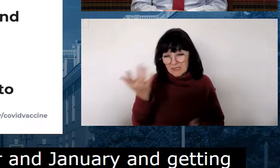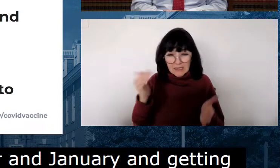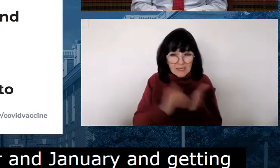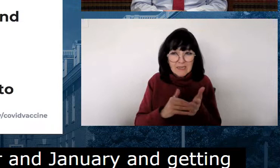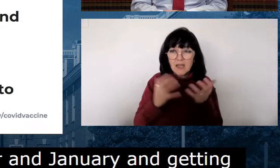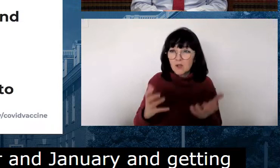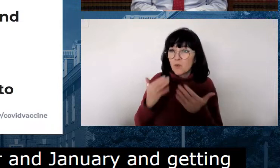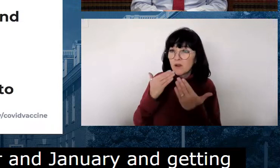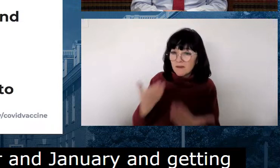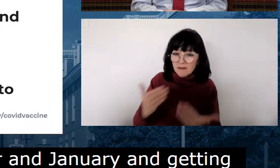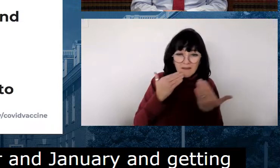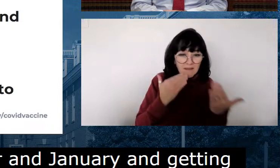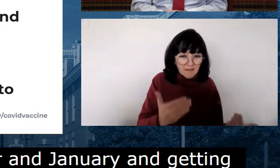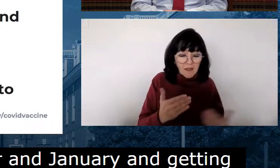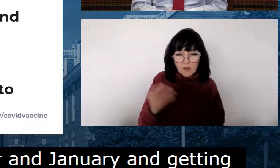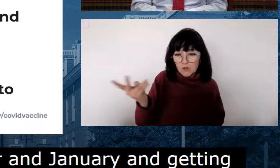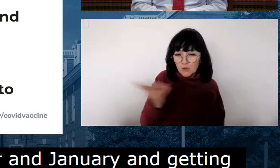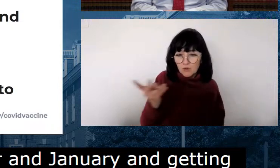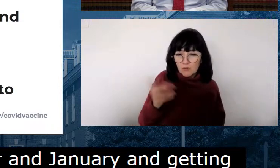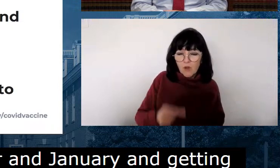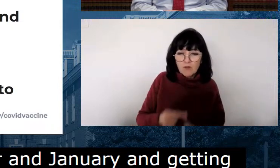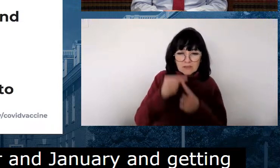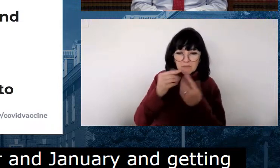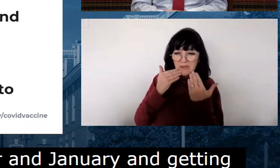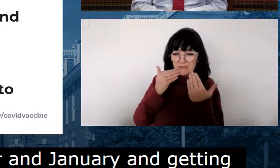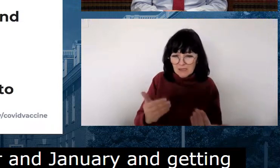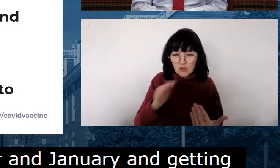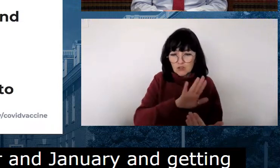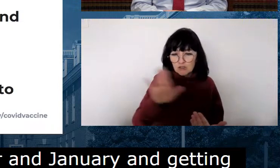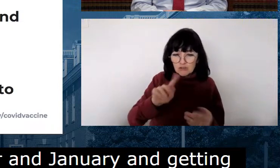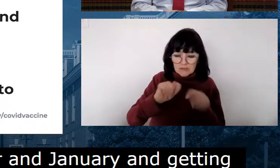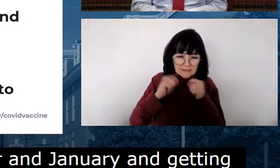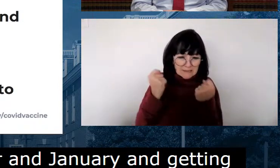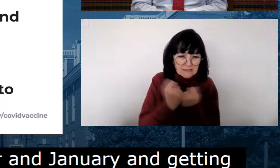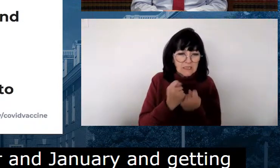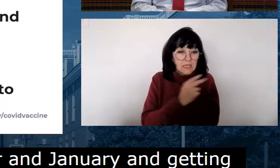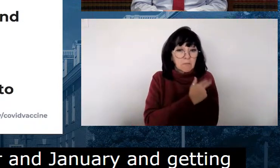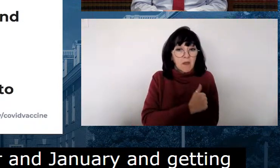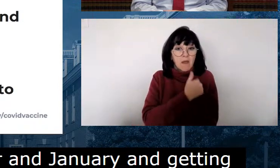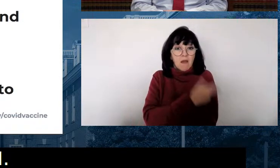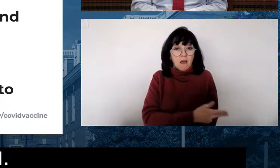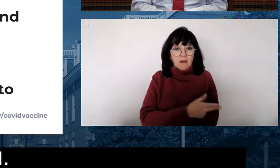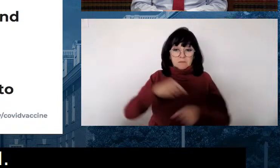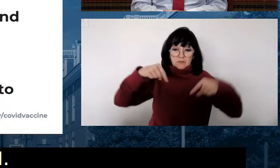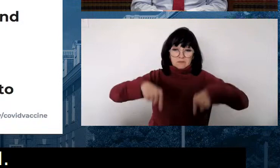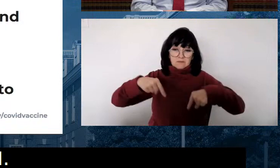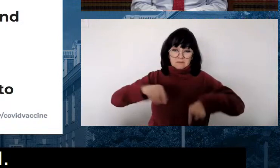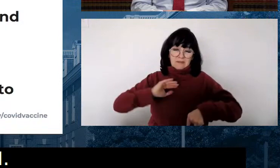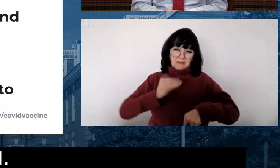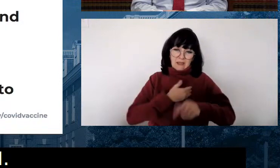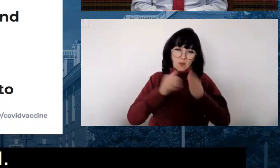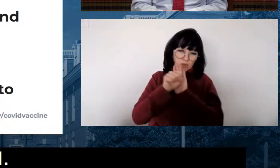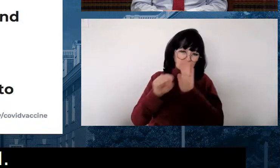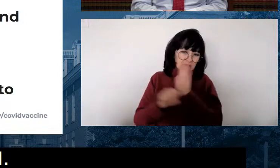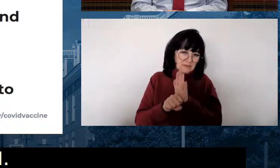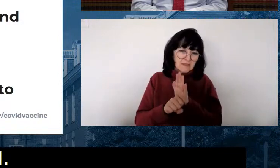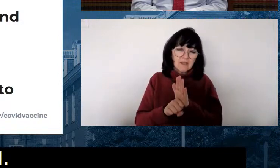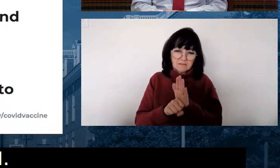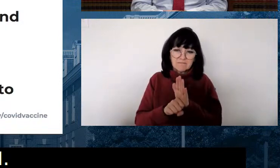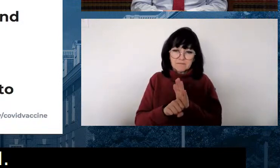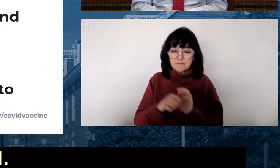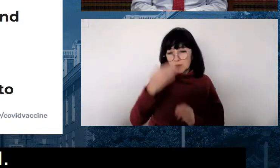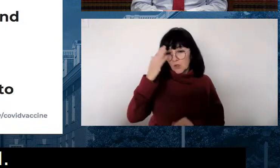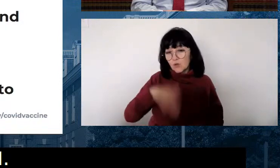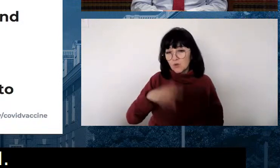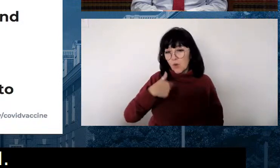and Sharon. Special thanks to their teams at all the hospitals across our state. And I know we have press that have joined us,